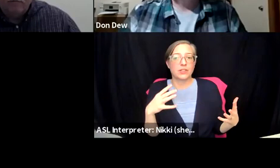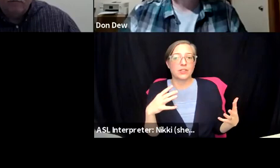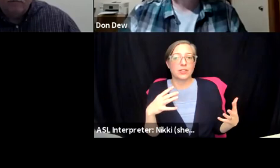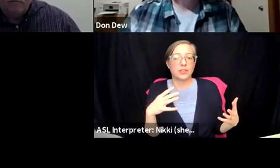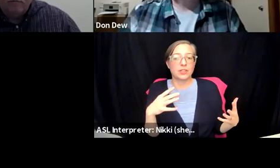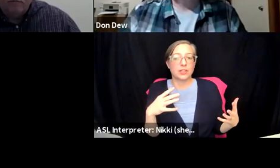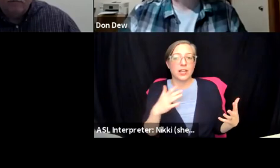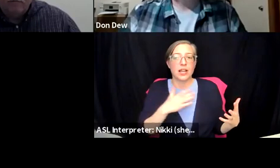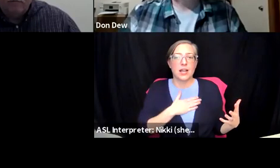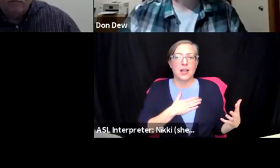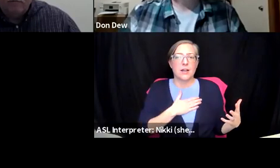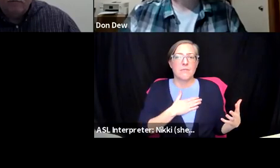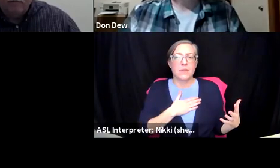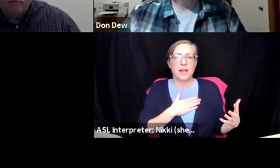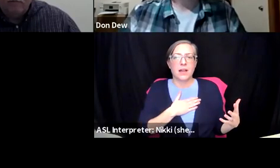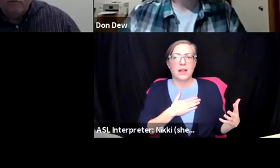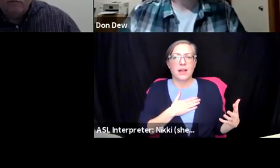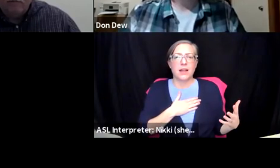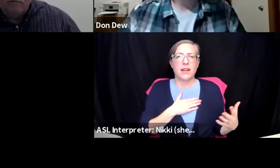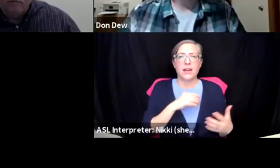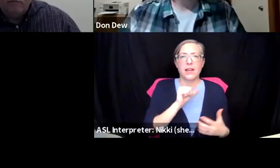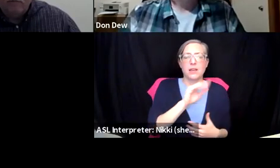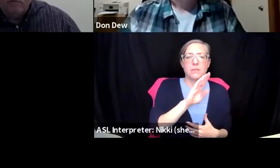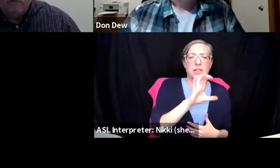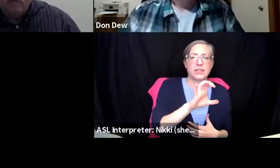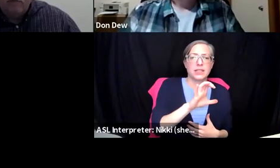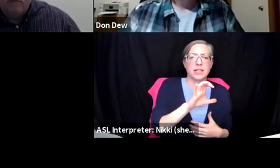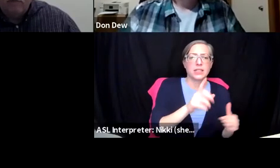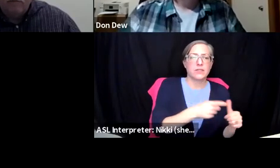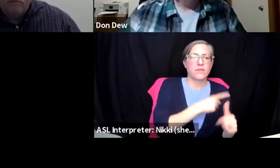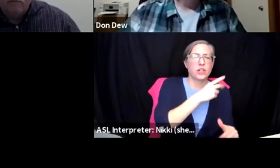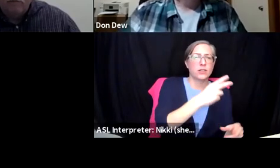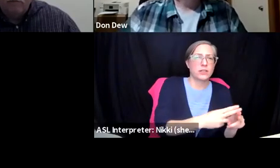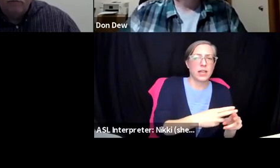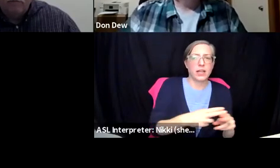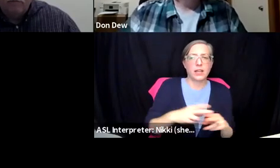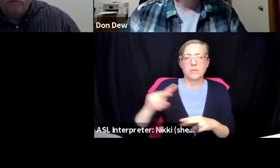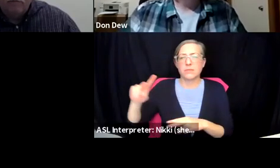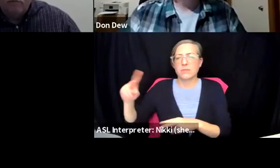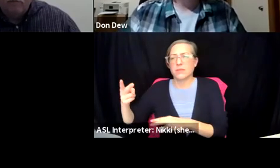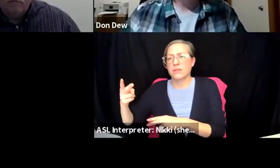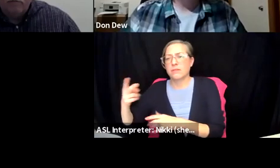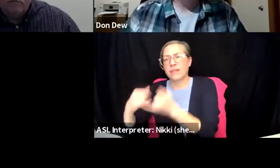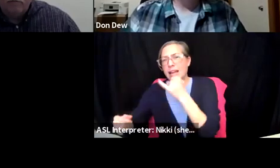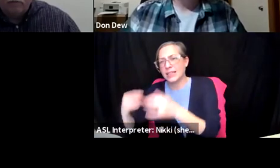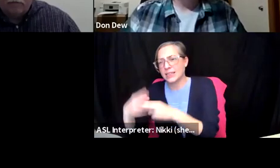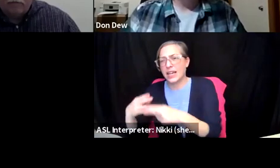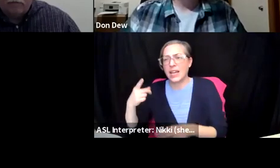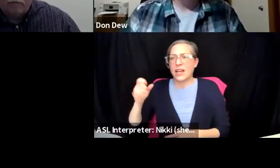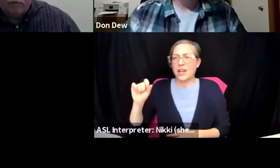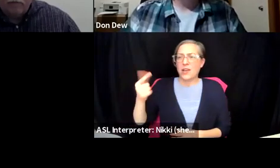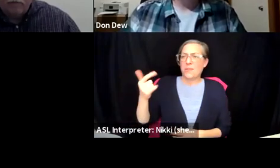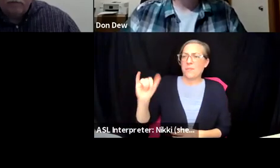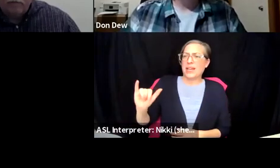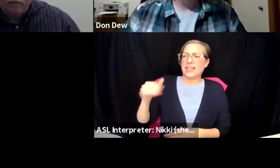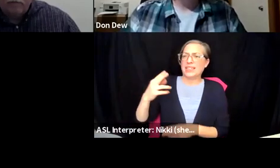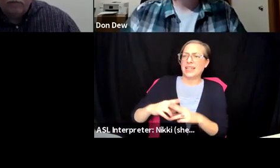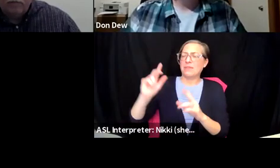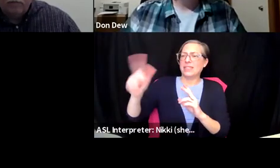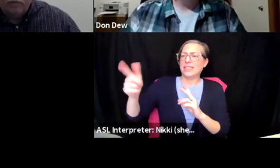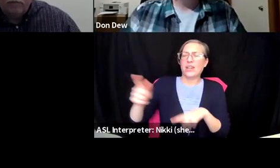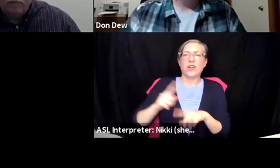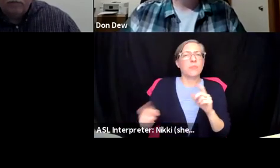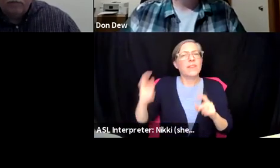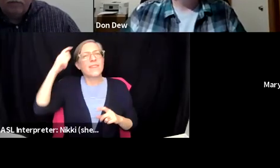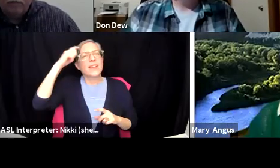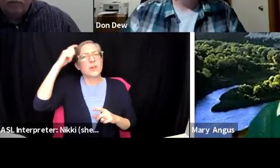and forth between first names and organizations, and Peggy's name comes later on, but her brain, the Brain